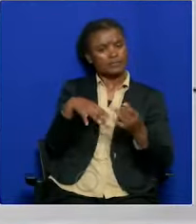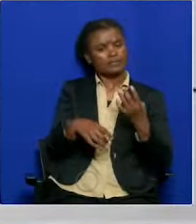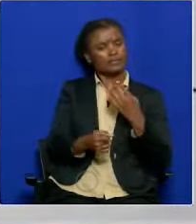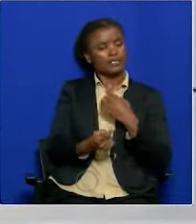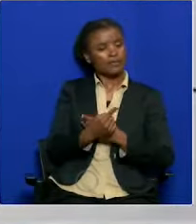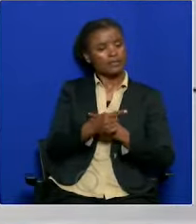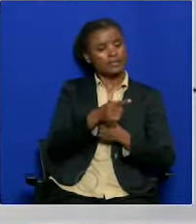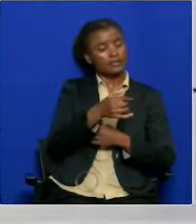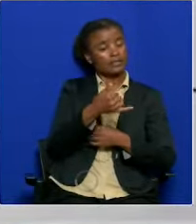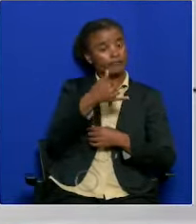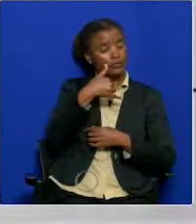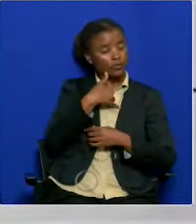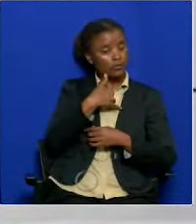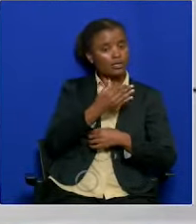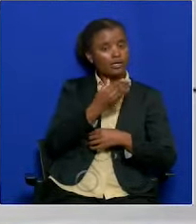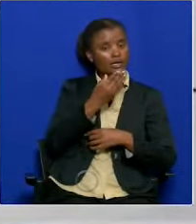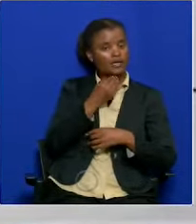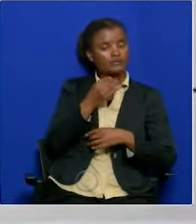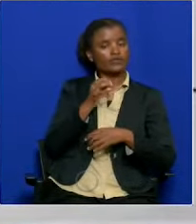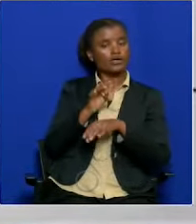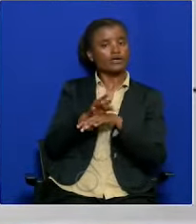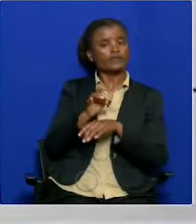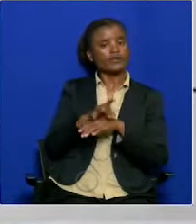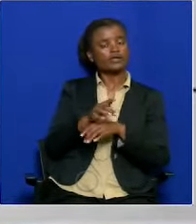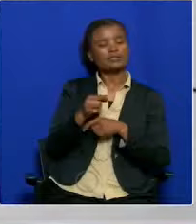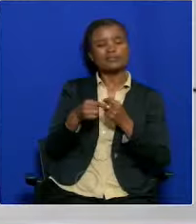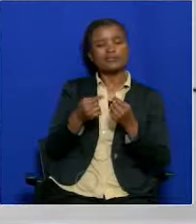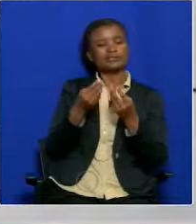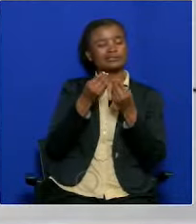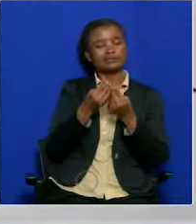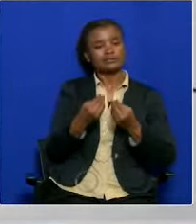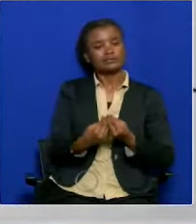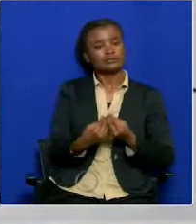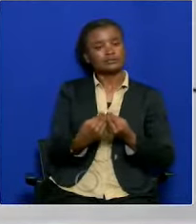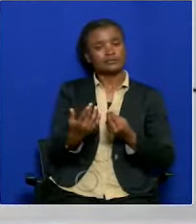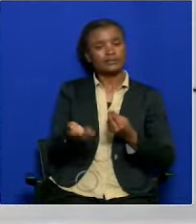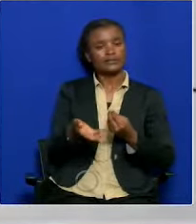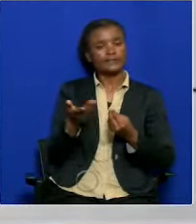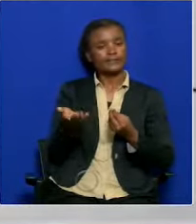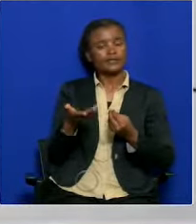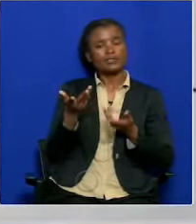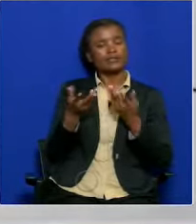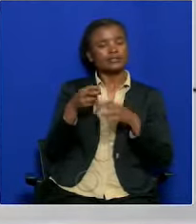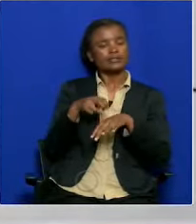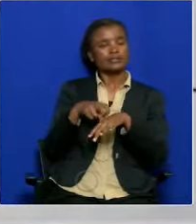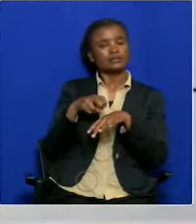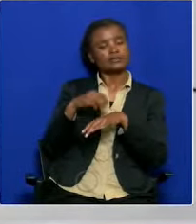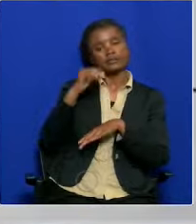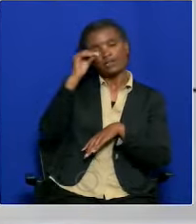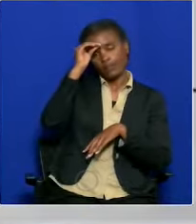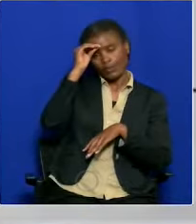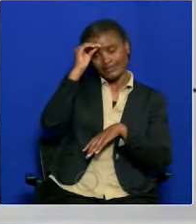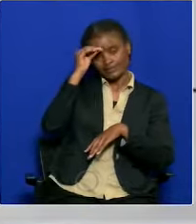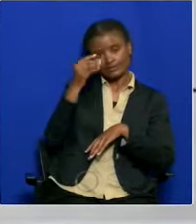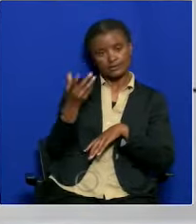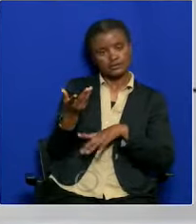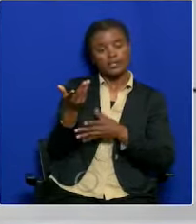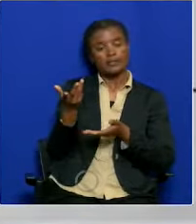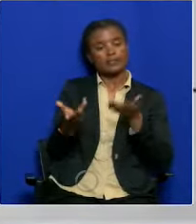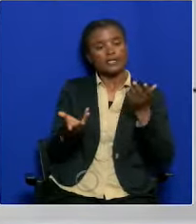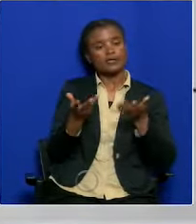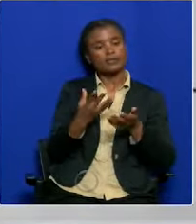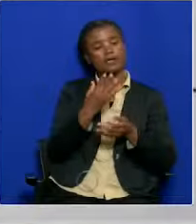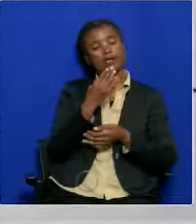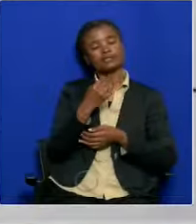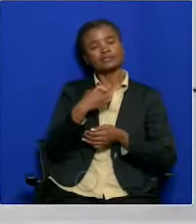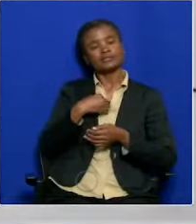advice for certain things which needs police. So he will ask me, what do I do? There is